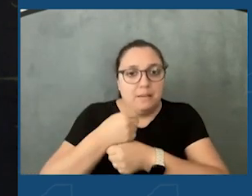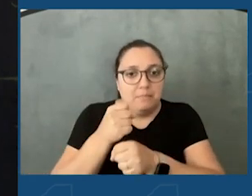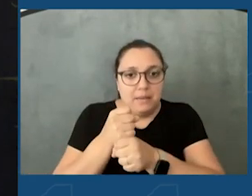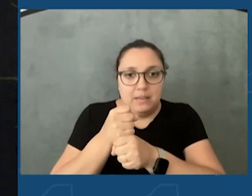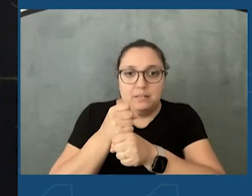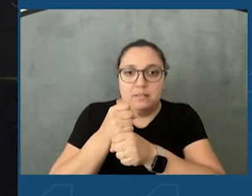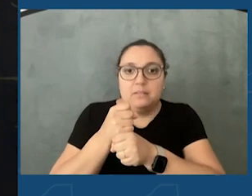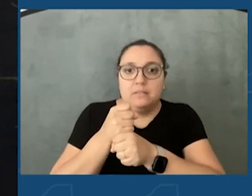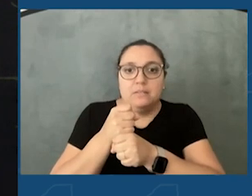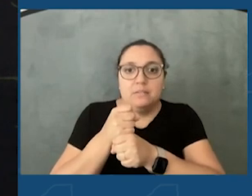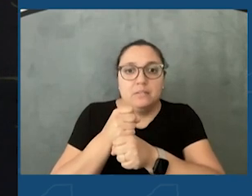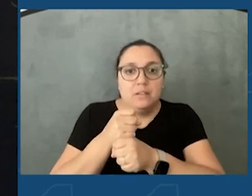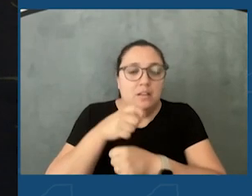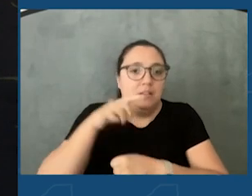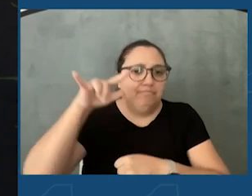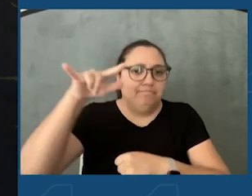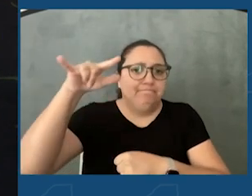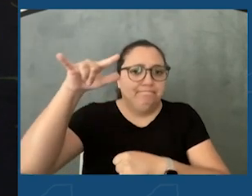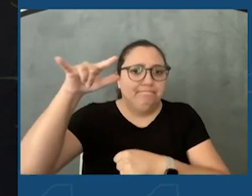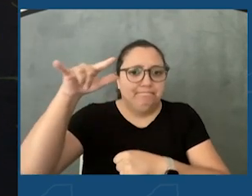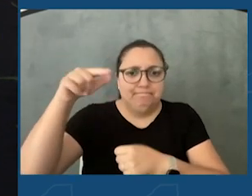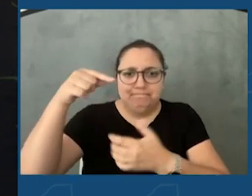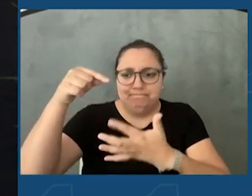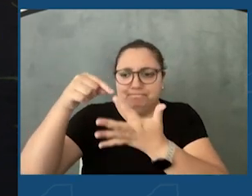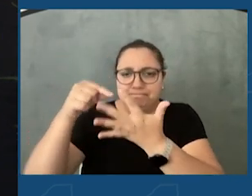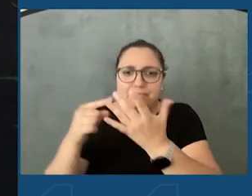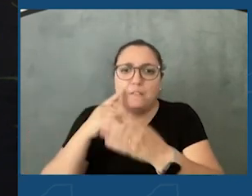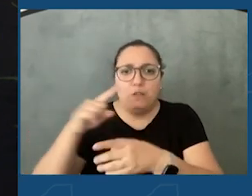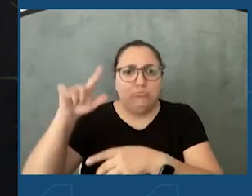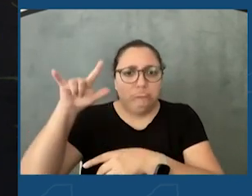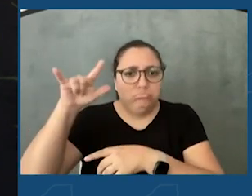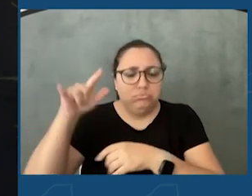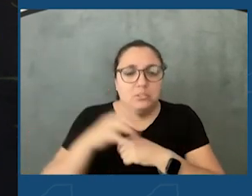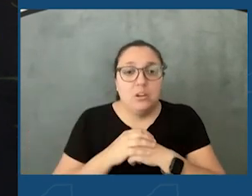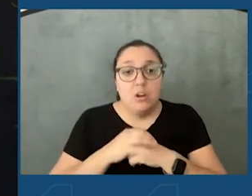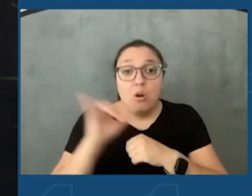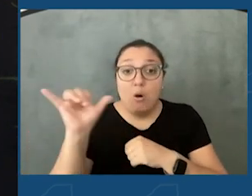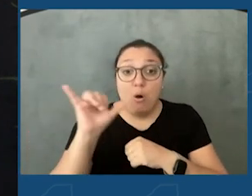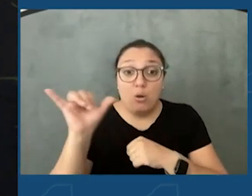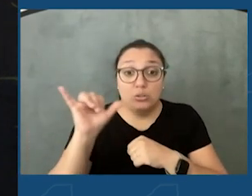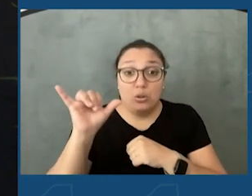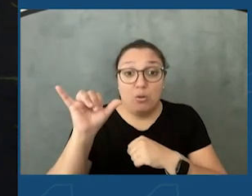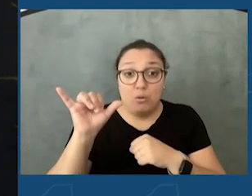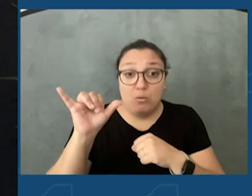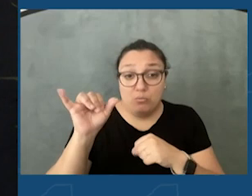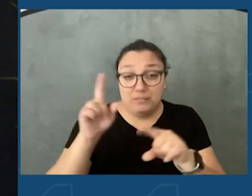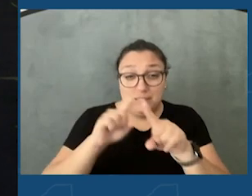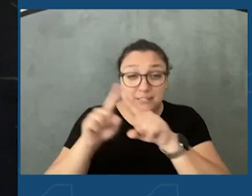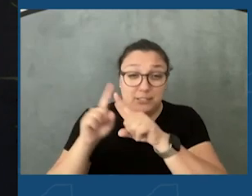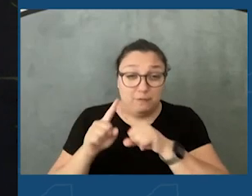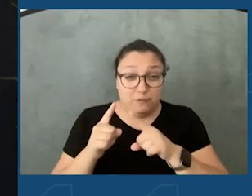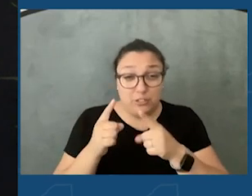aircraft control system. How important was that? And they pioneered software that really, you know, was the